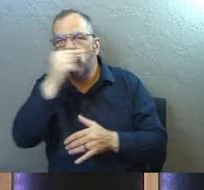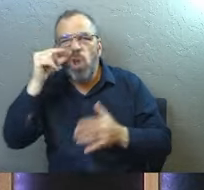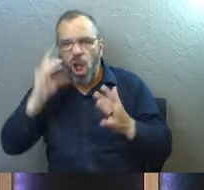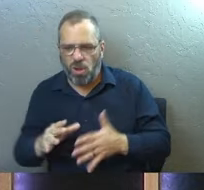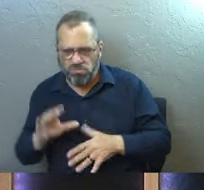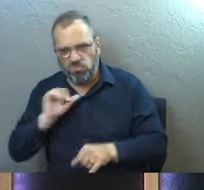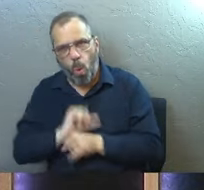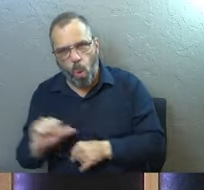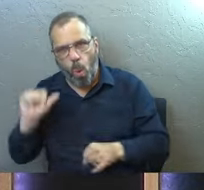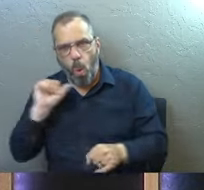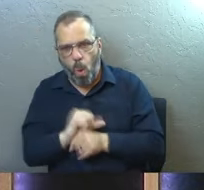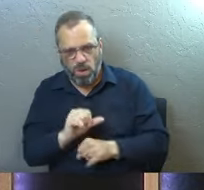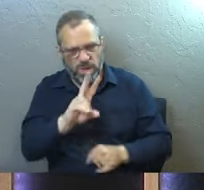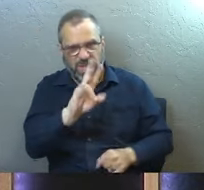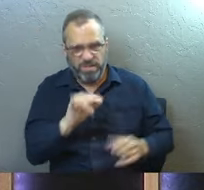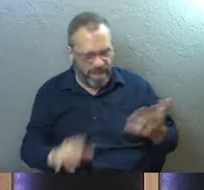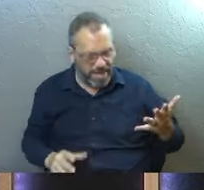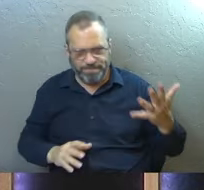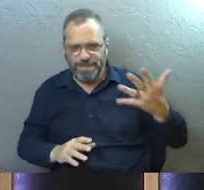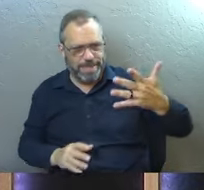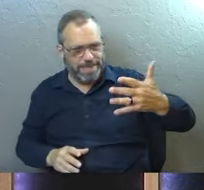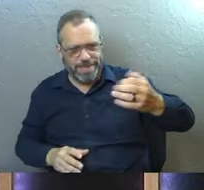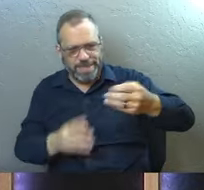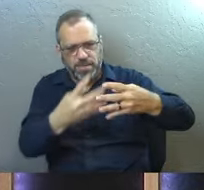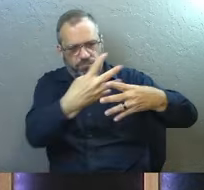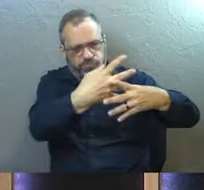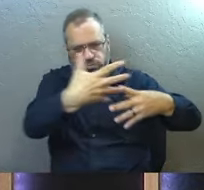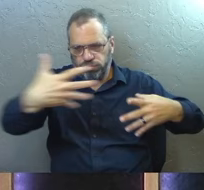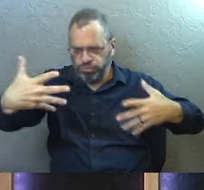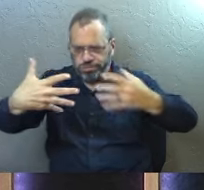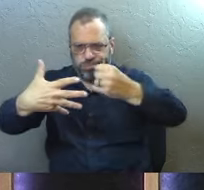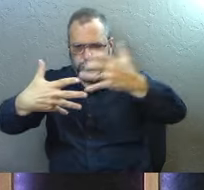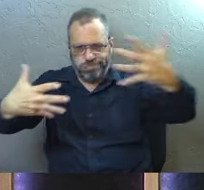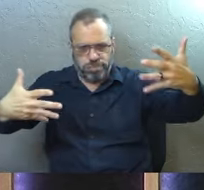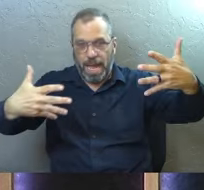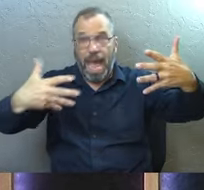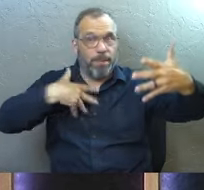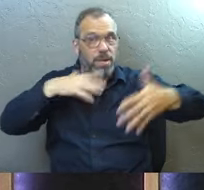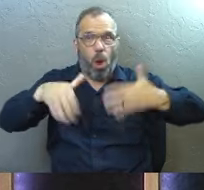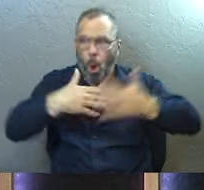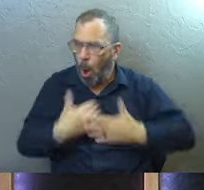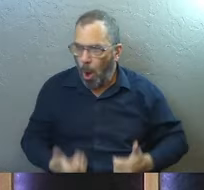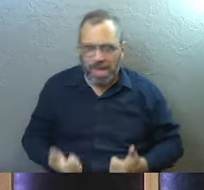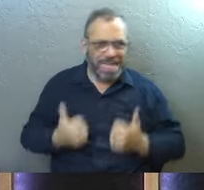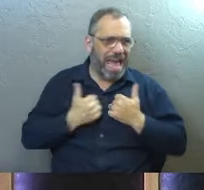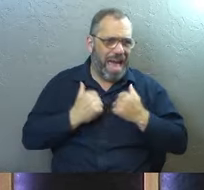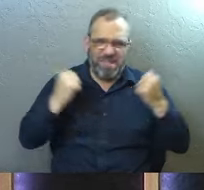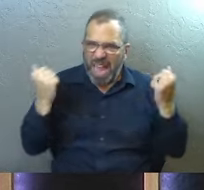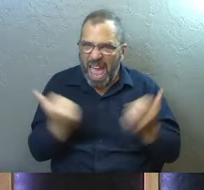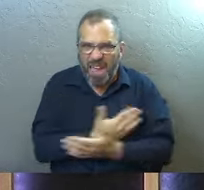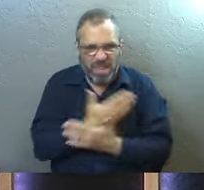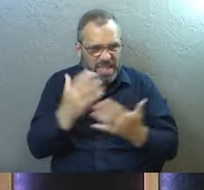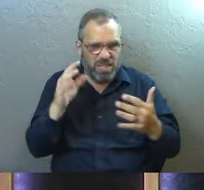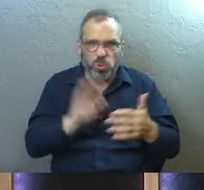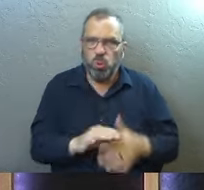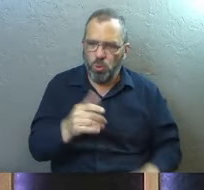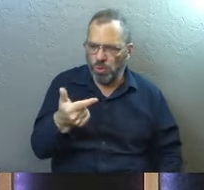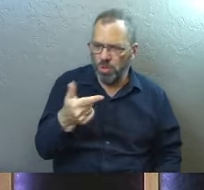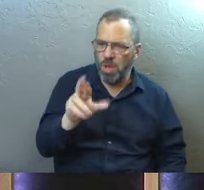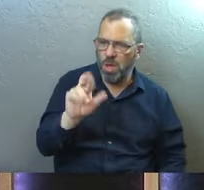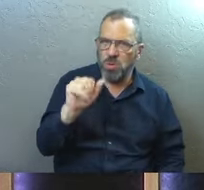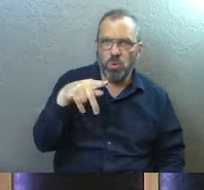at work, right, with this vine. And I'm the vine and I'm providing all of the life and nutrients and all of the good things to all of